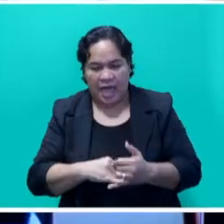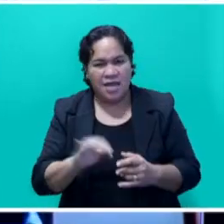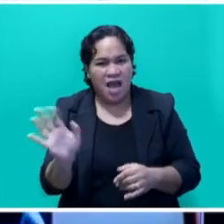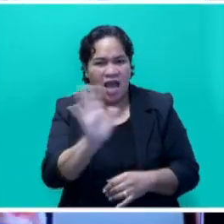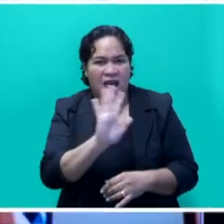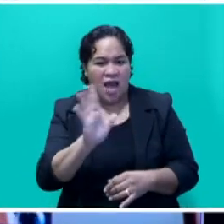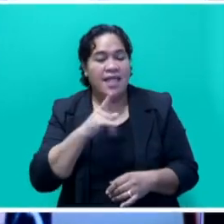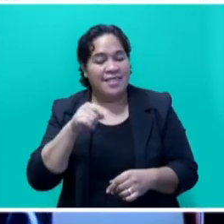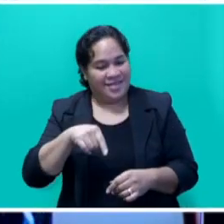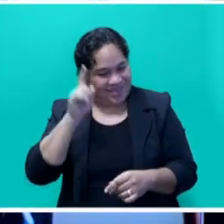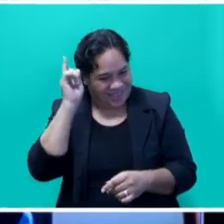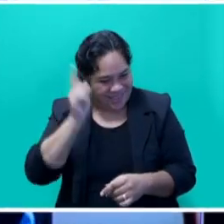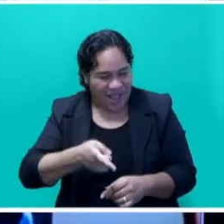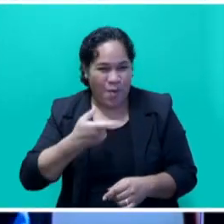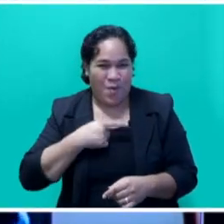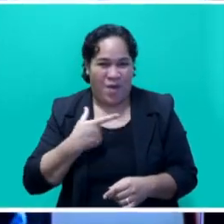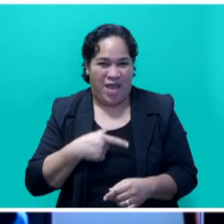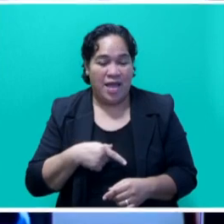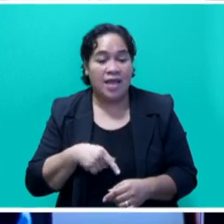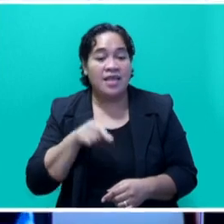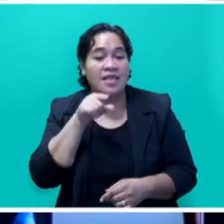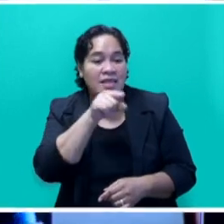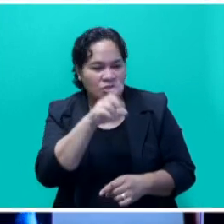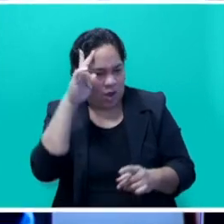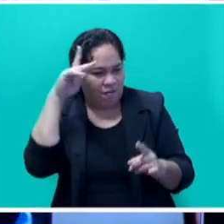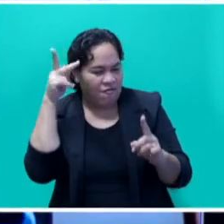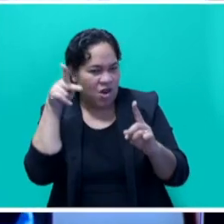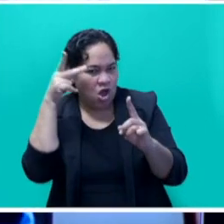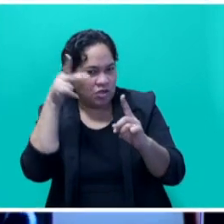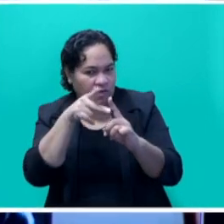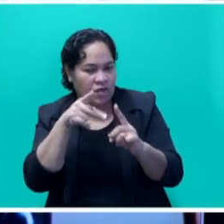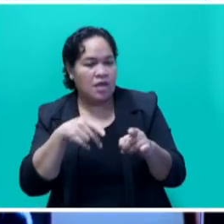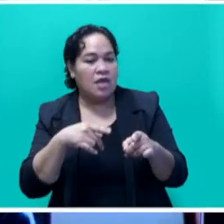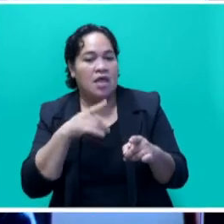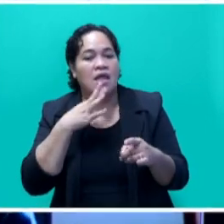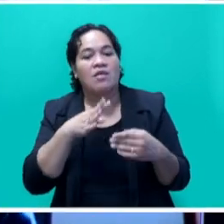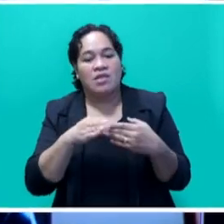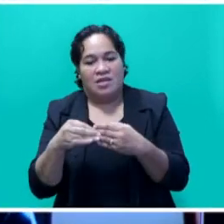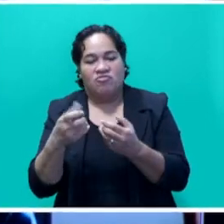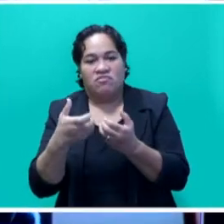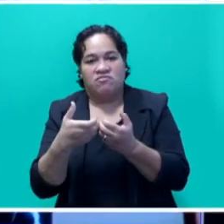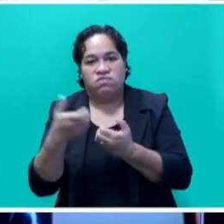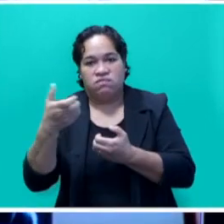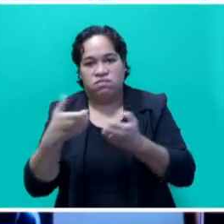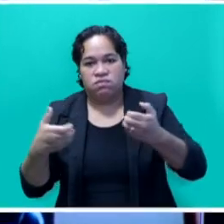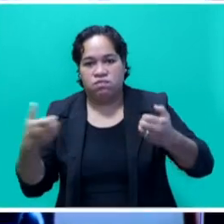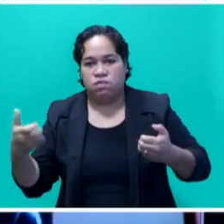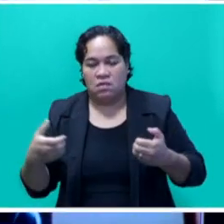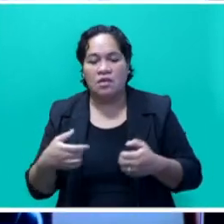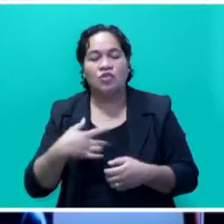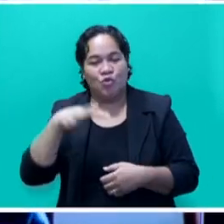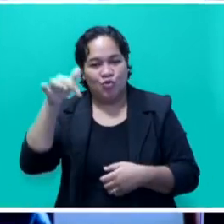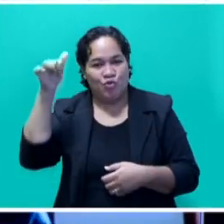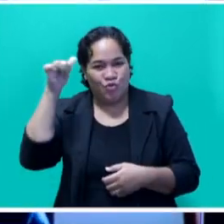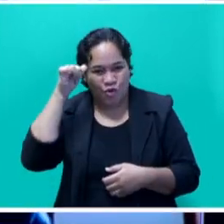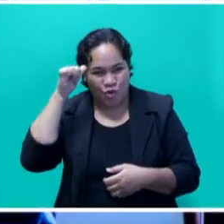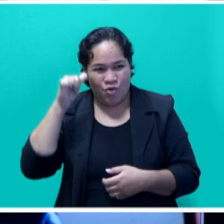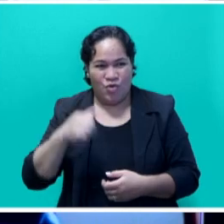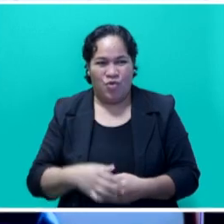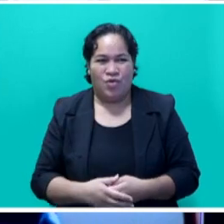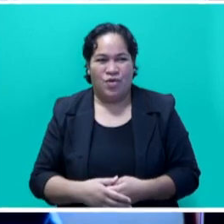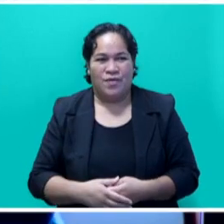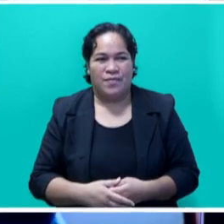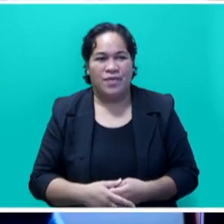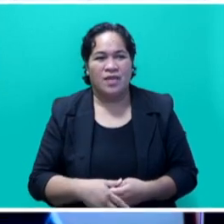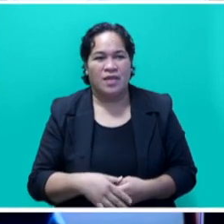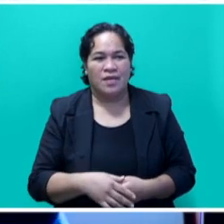precisely this kind of philosophy that leads to this type of fragmentation. And we know that. If you're truly honest, we